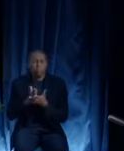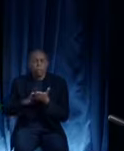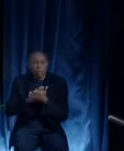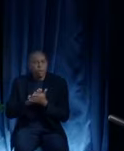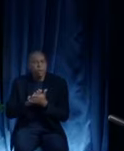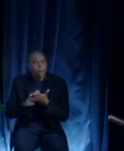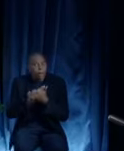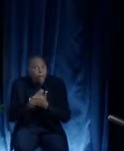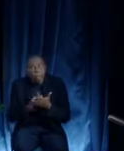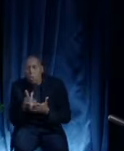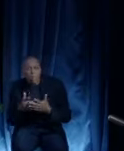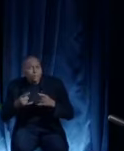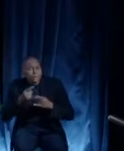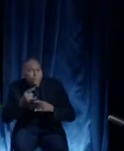immediately,